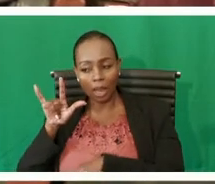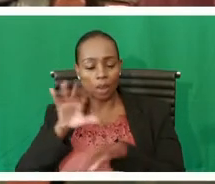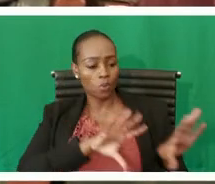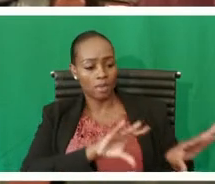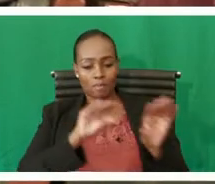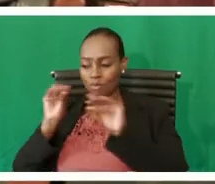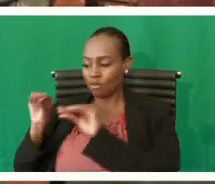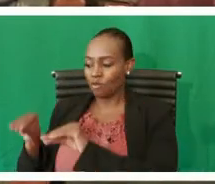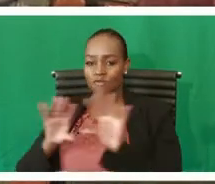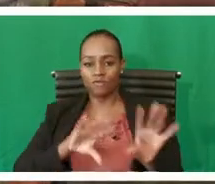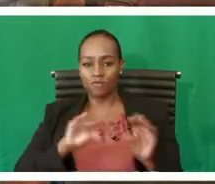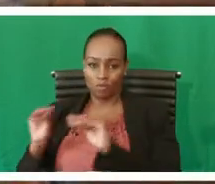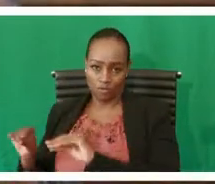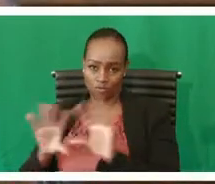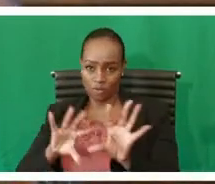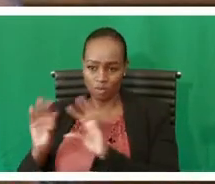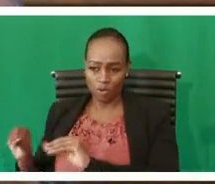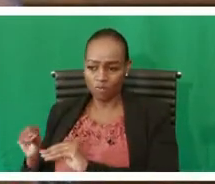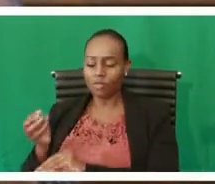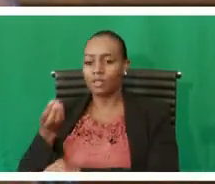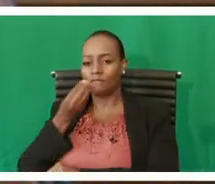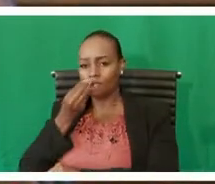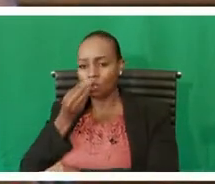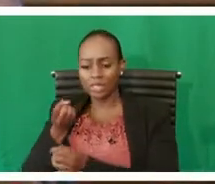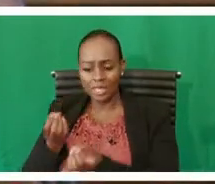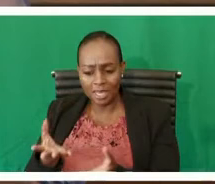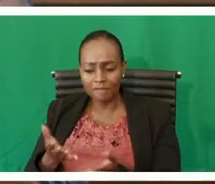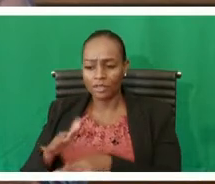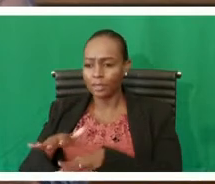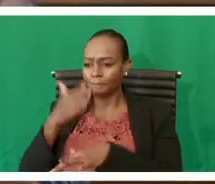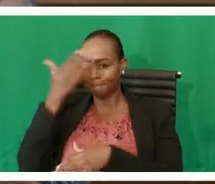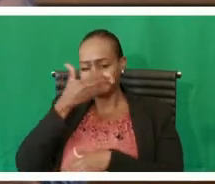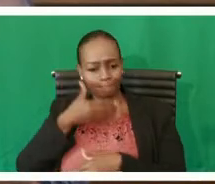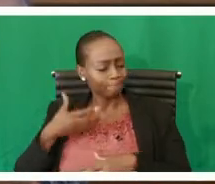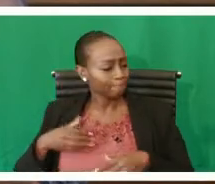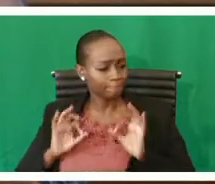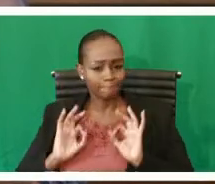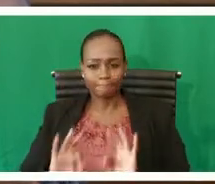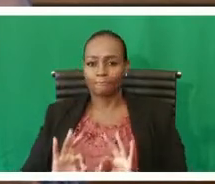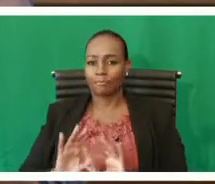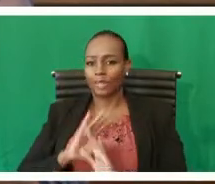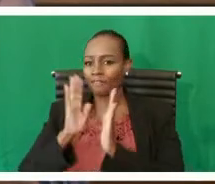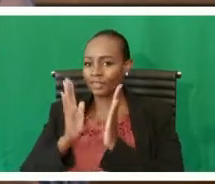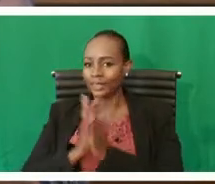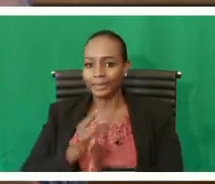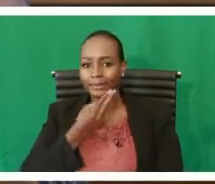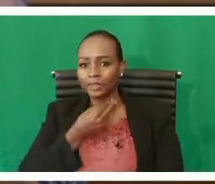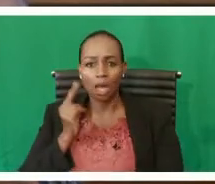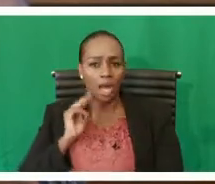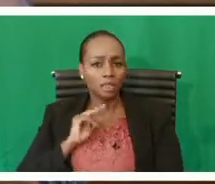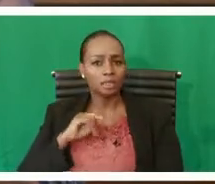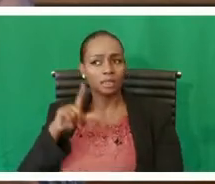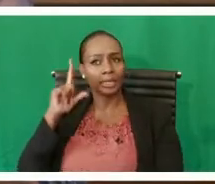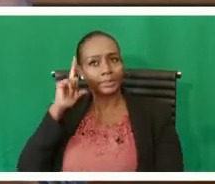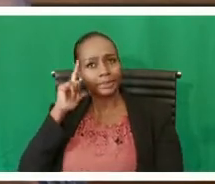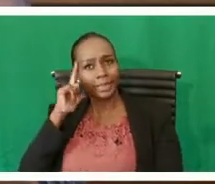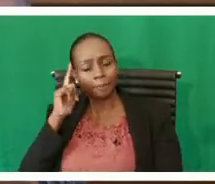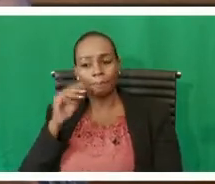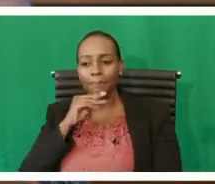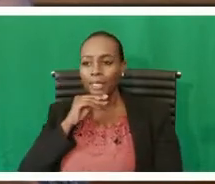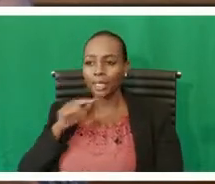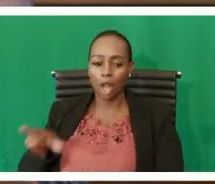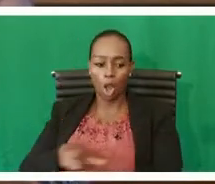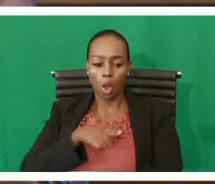re ba bega teng, ba fuwa dijo, ba ya tlapiswa, ba kena sekolo ga monate, ba robala ka tlong ga ba tsamaye di-long